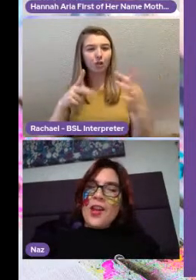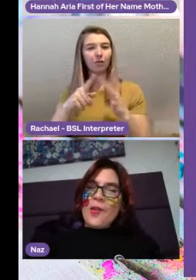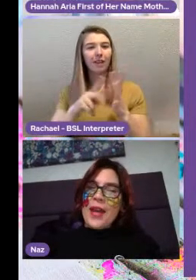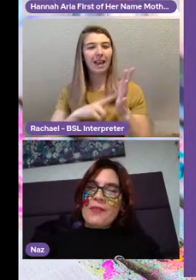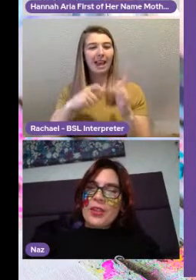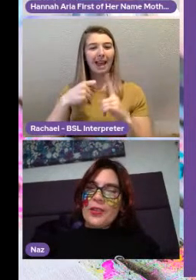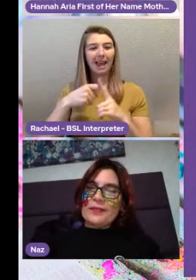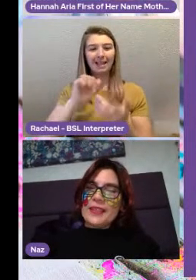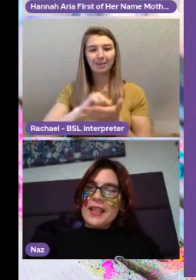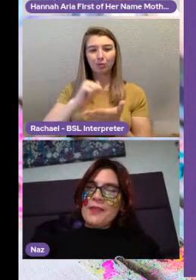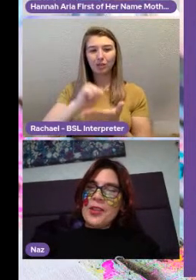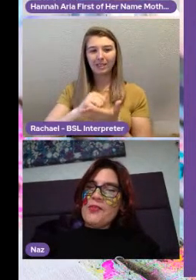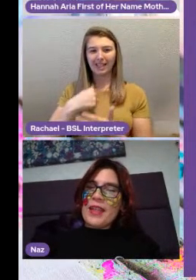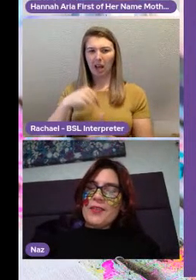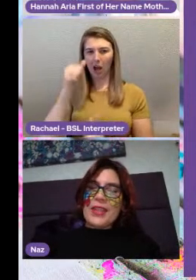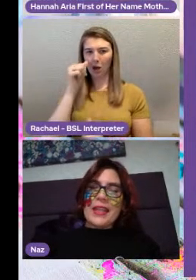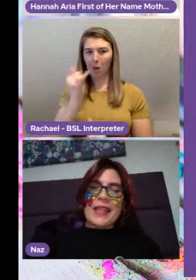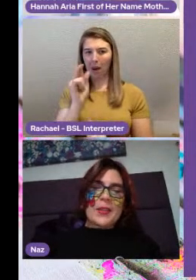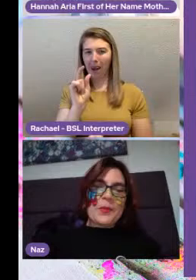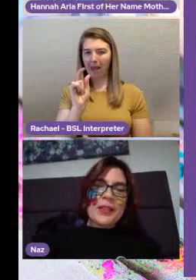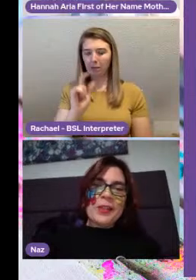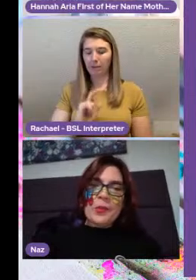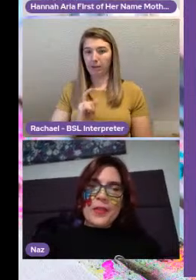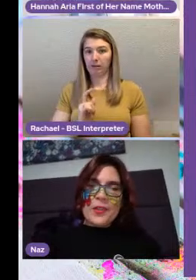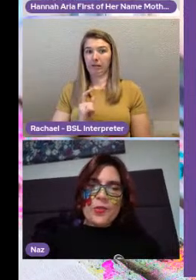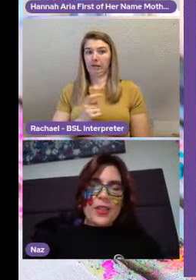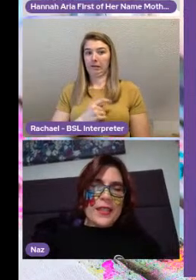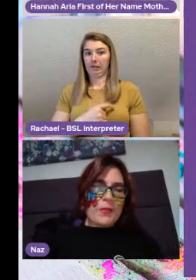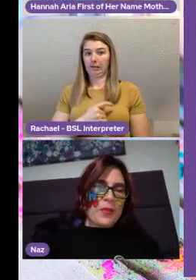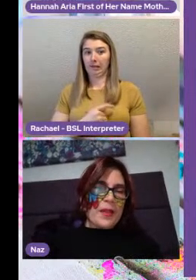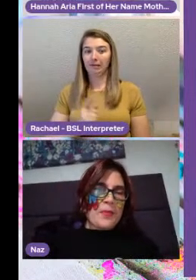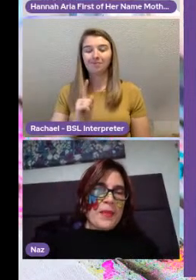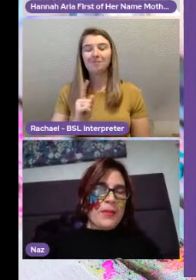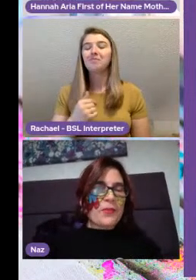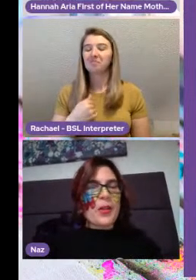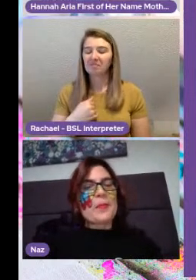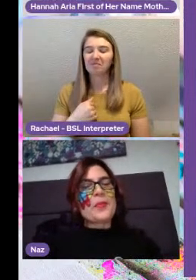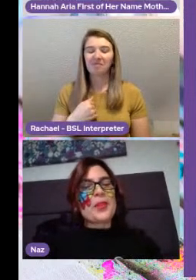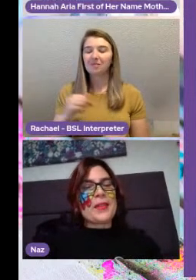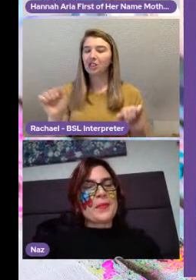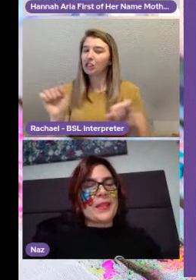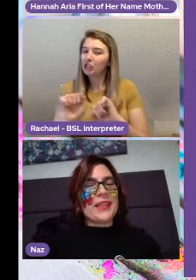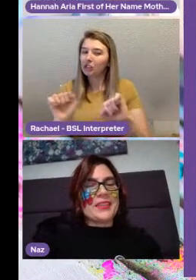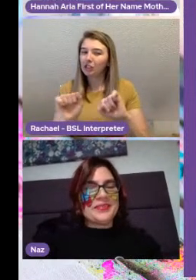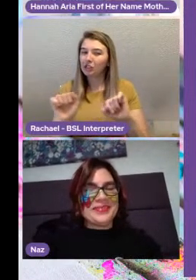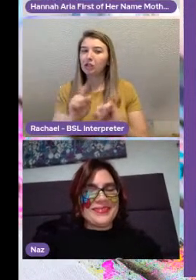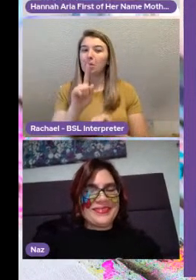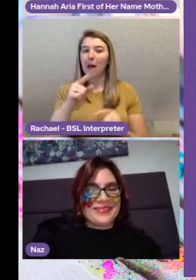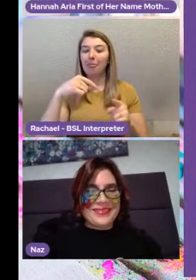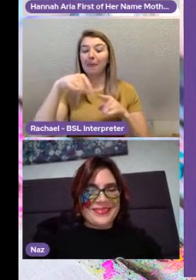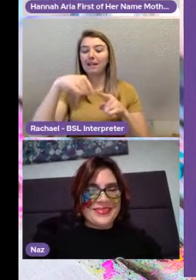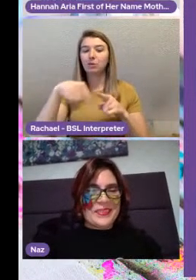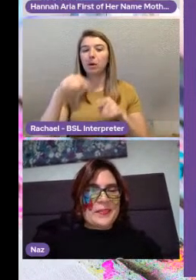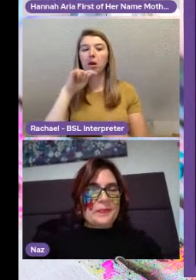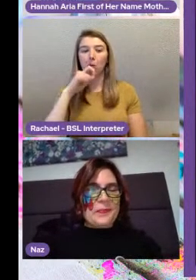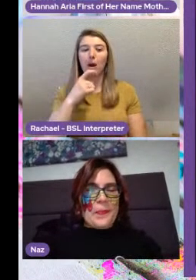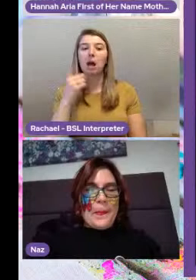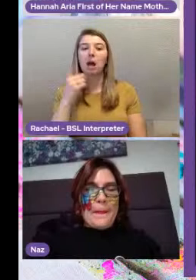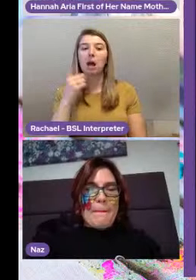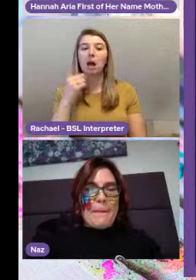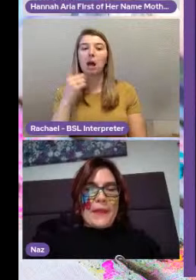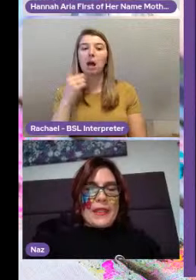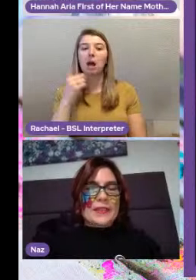bit daunting, this next one, isn't it? I haven't got around to that yet, so I'm going to look with interest at what other people have got up to this week. Well,